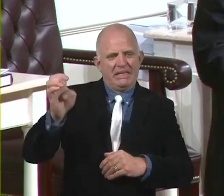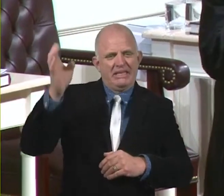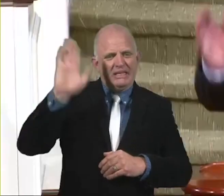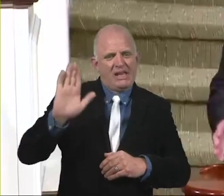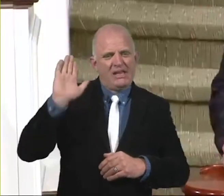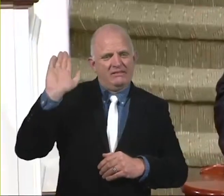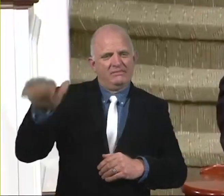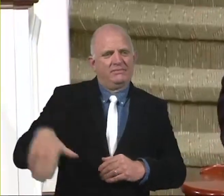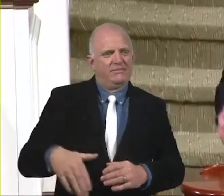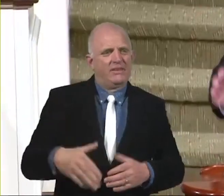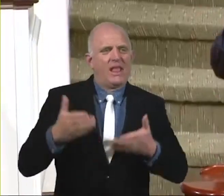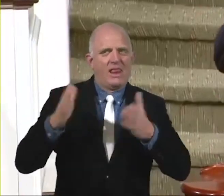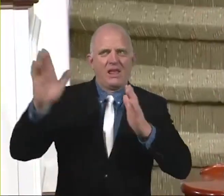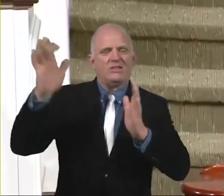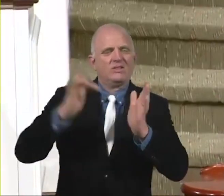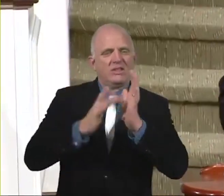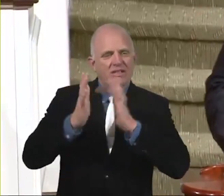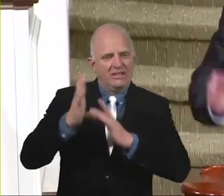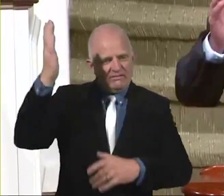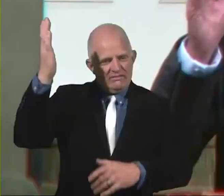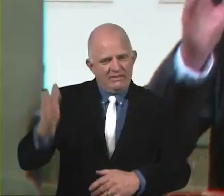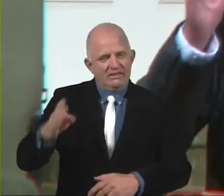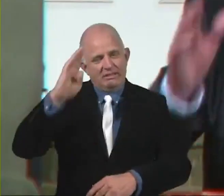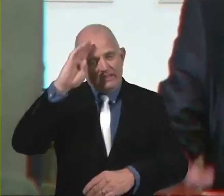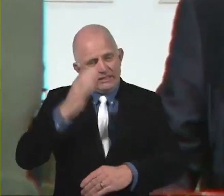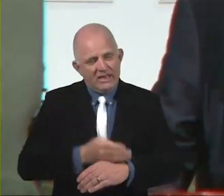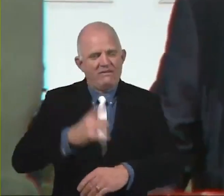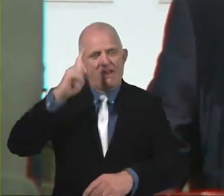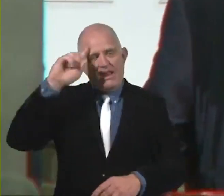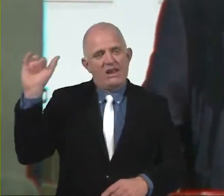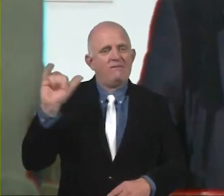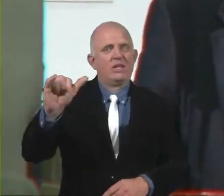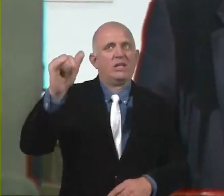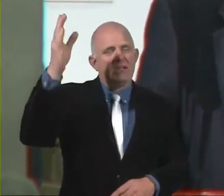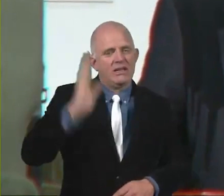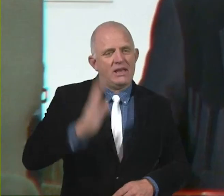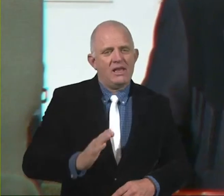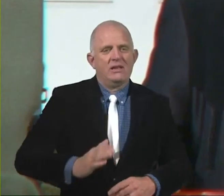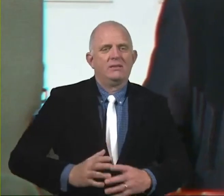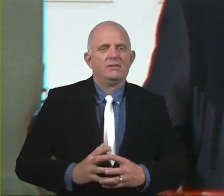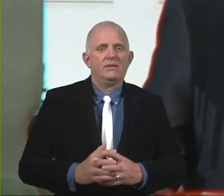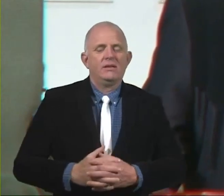And let Jesus Christ be the Son of the everlasting God.